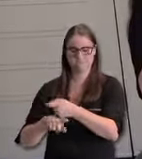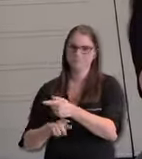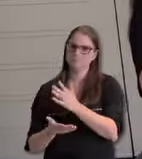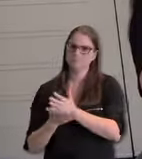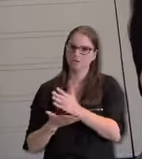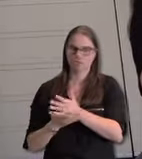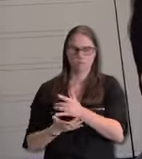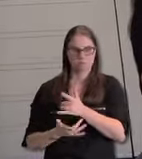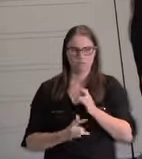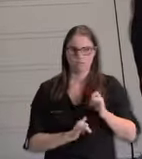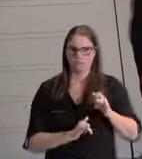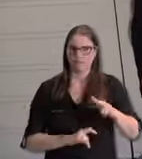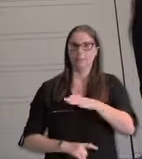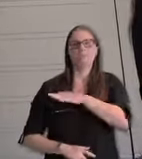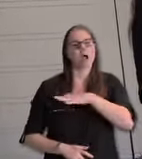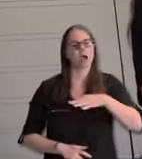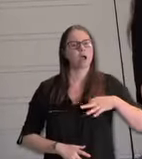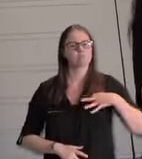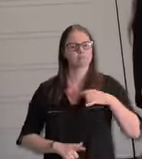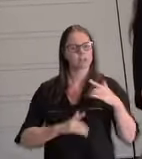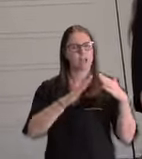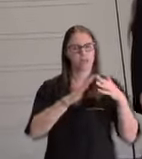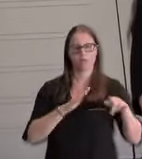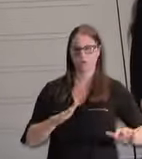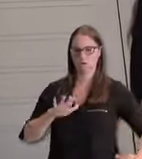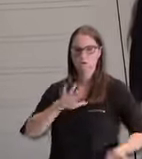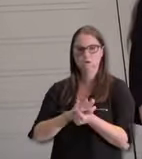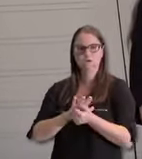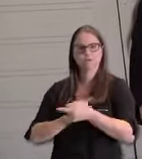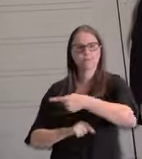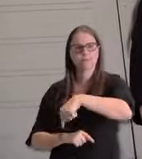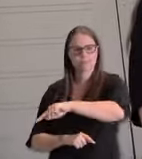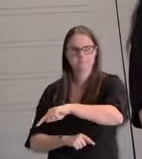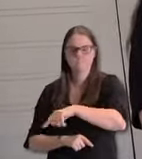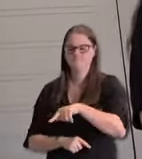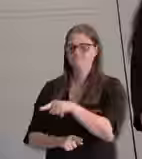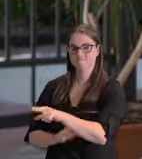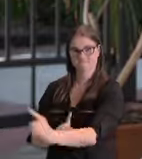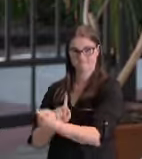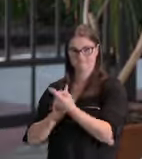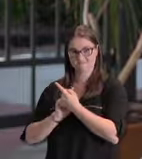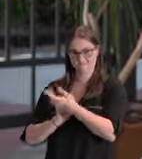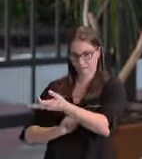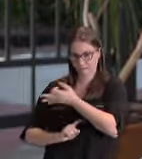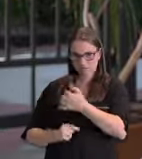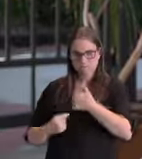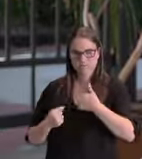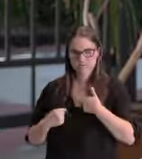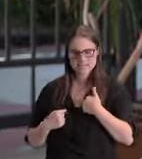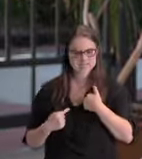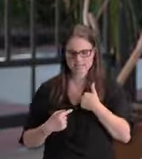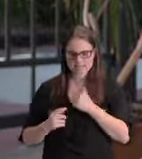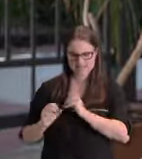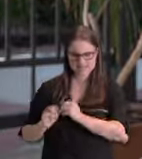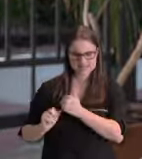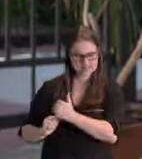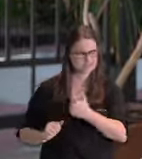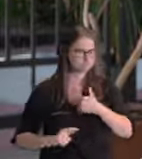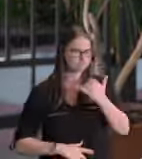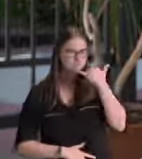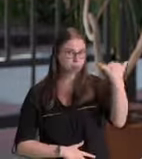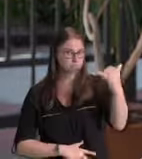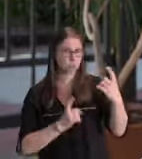actually being quite badly ripped off by a private owner. They came to me and I